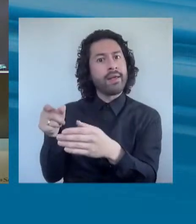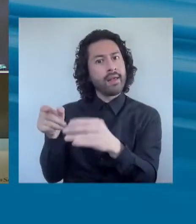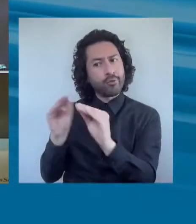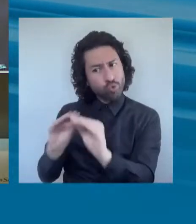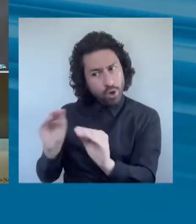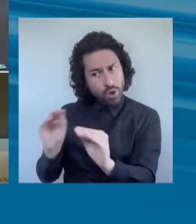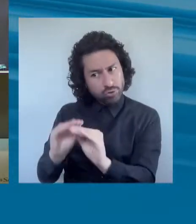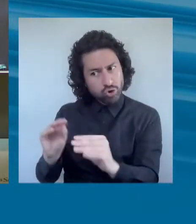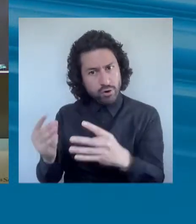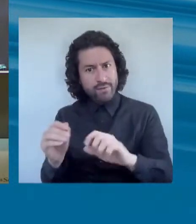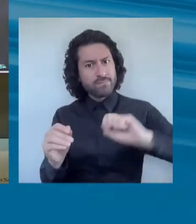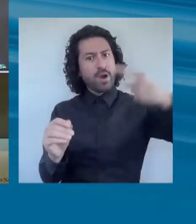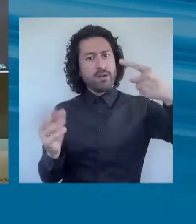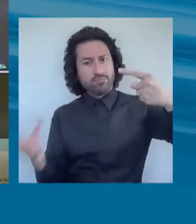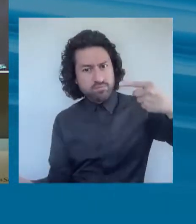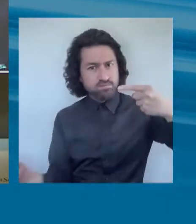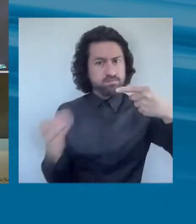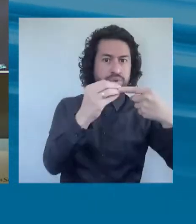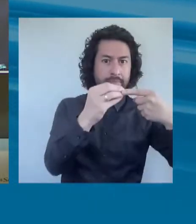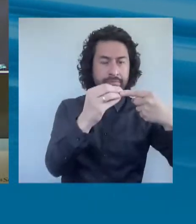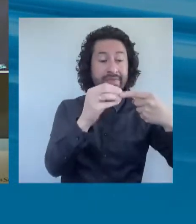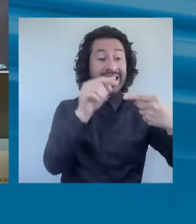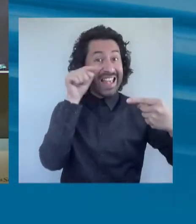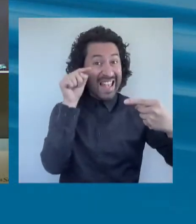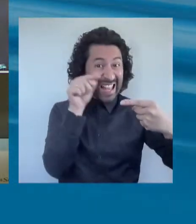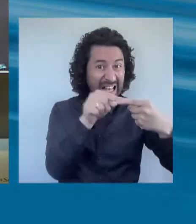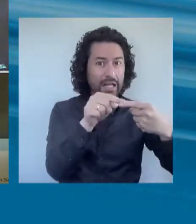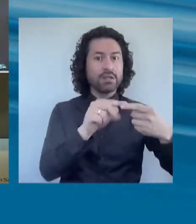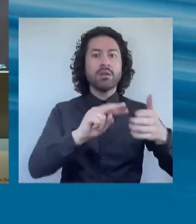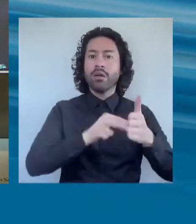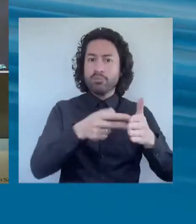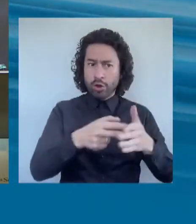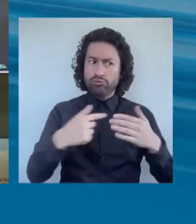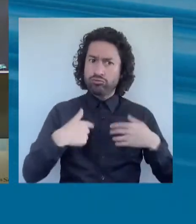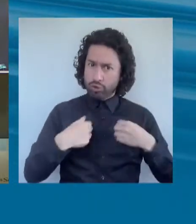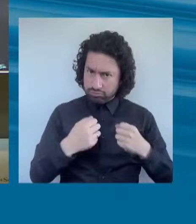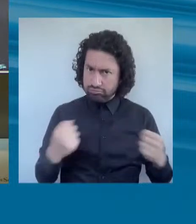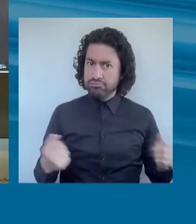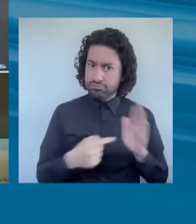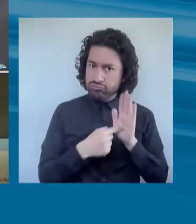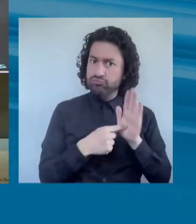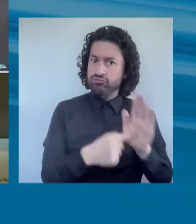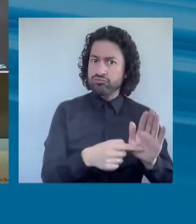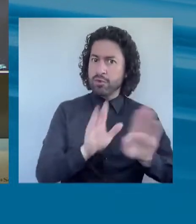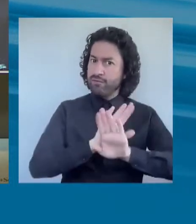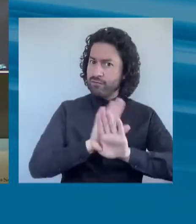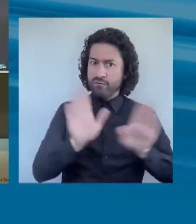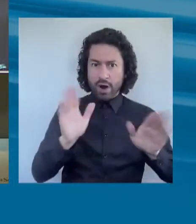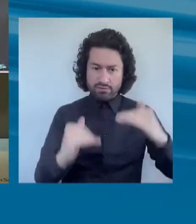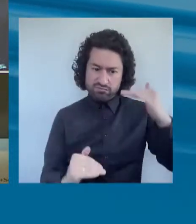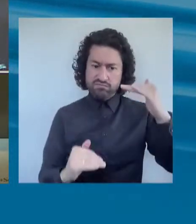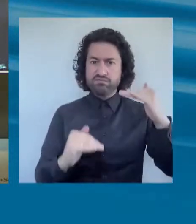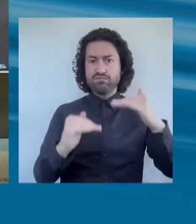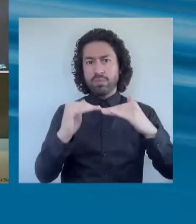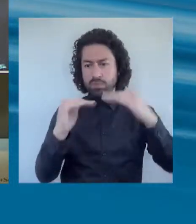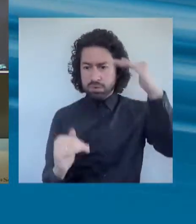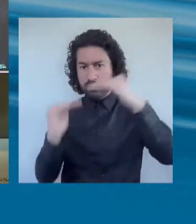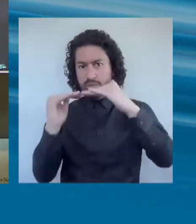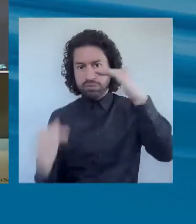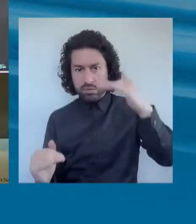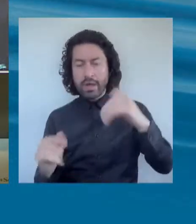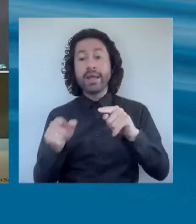urgent attention. Education should be placed in the right place. This would be the first act of resistance in